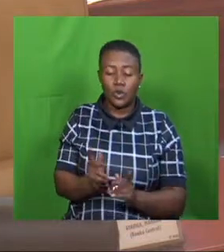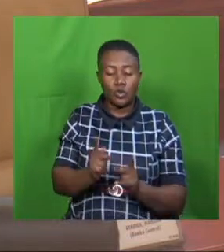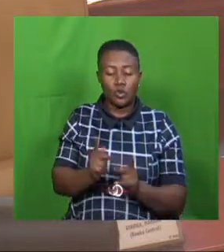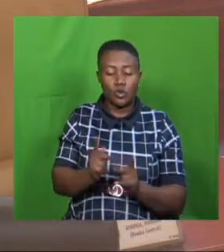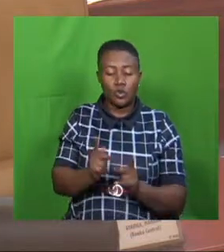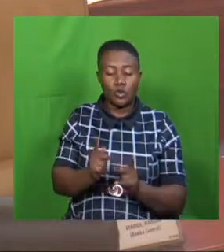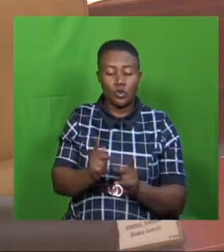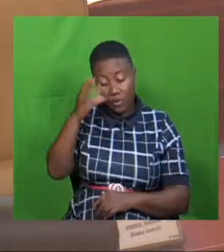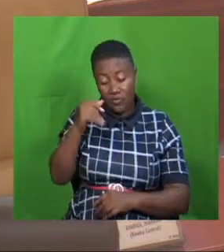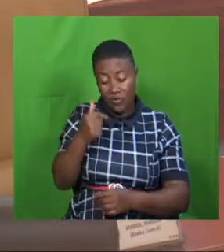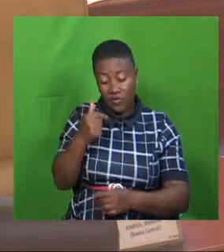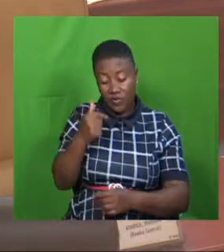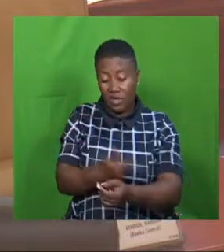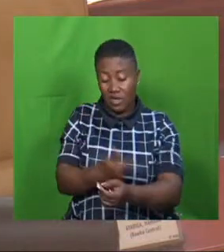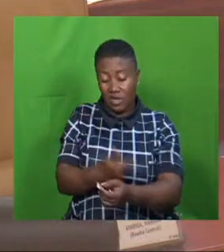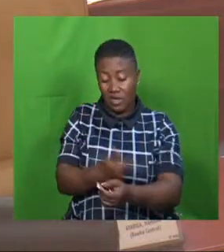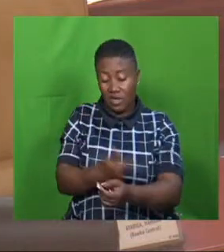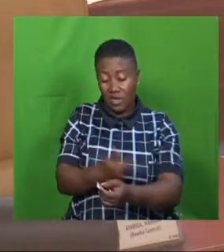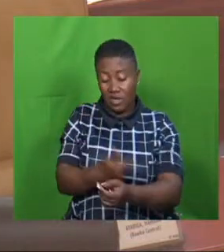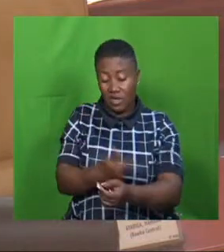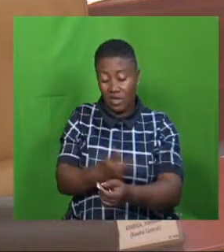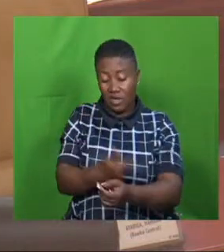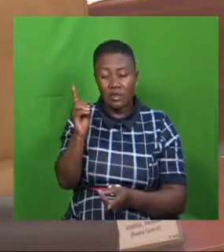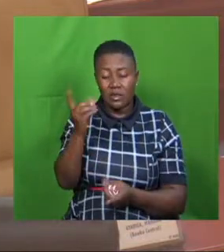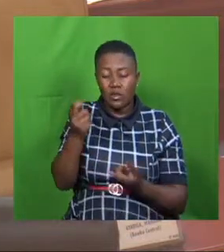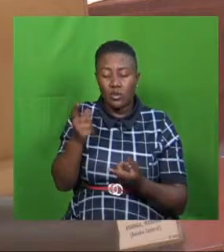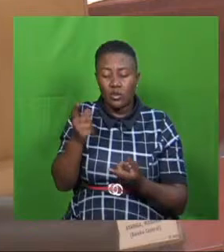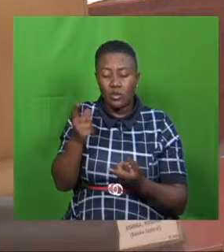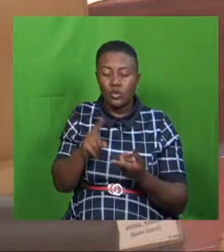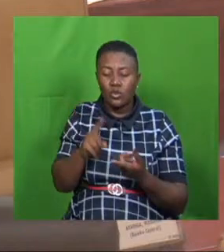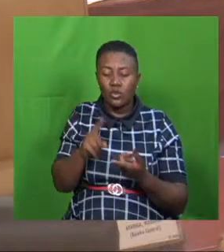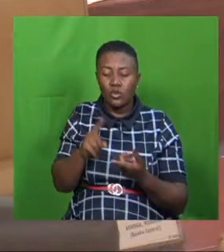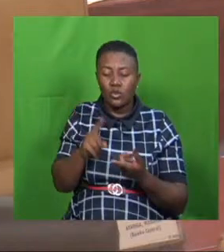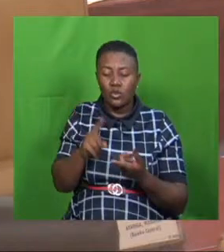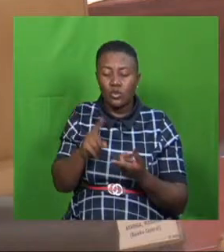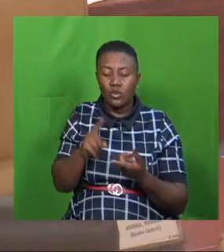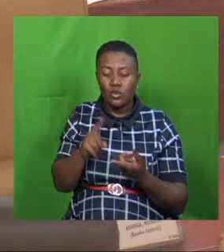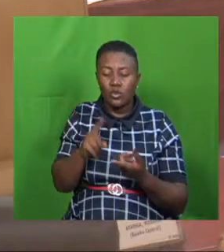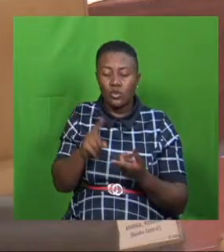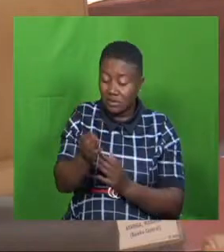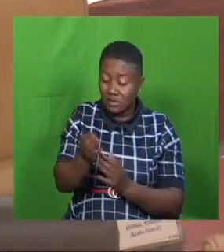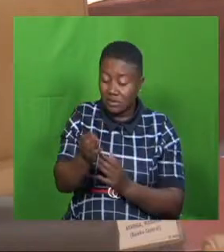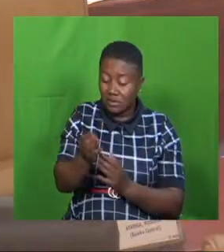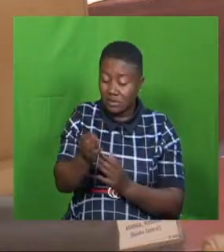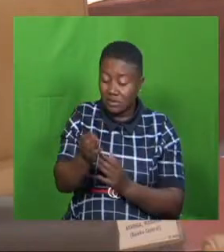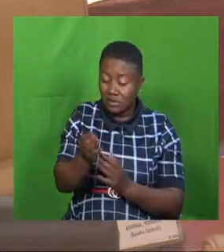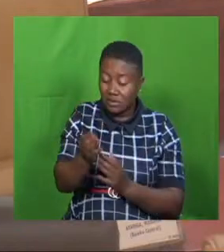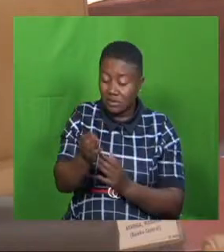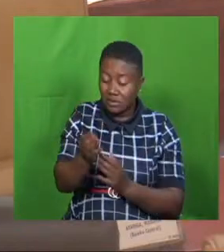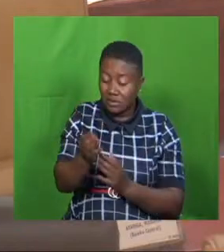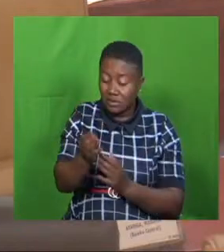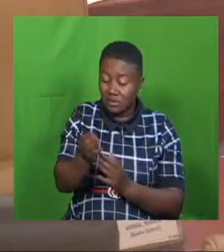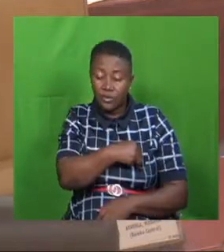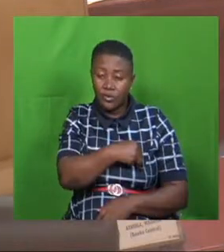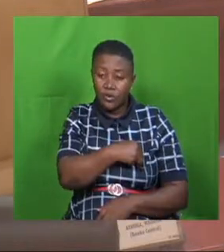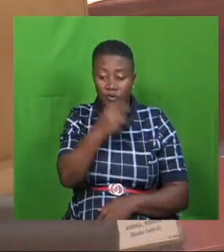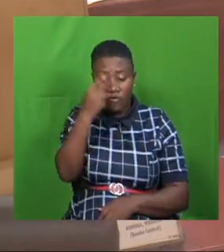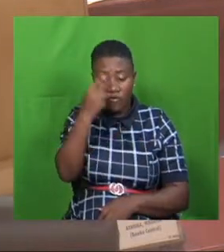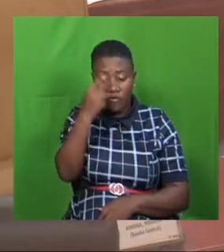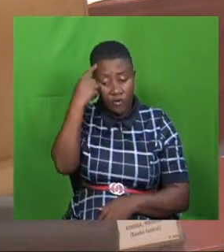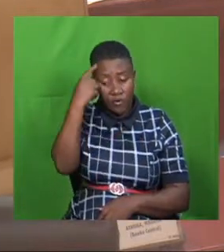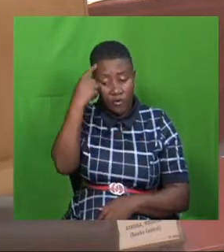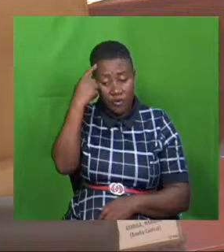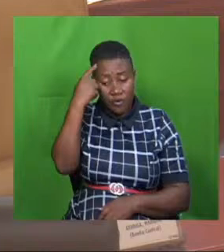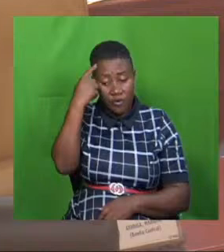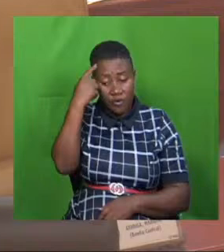decided to assess the membership of the Trade and Development Bank of the Eastern and